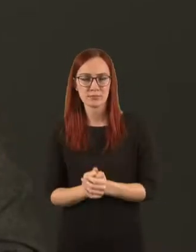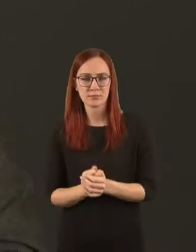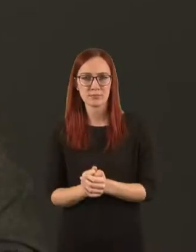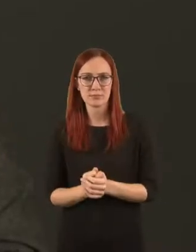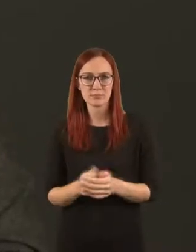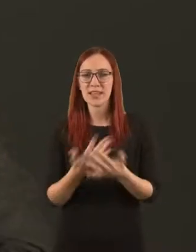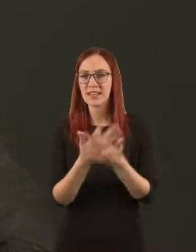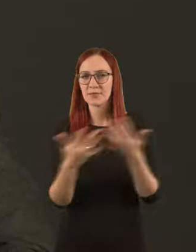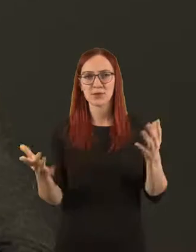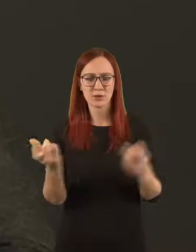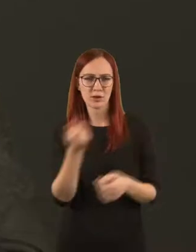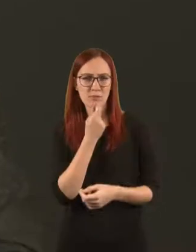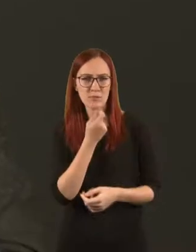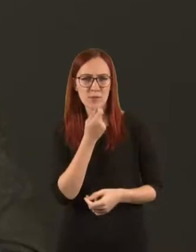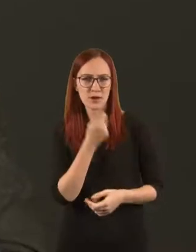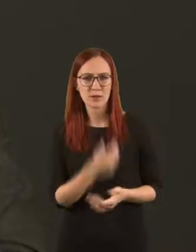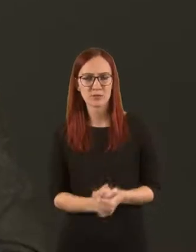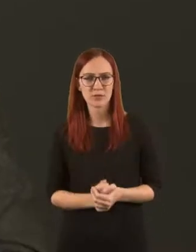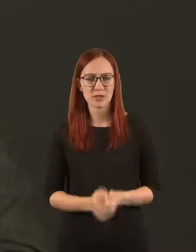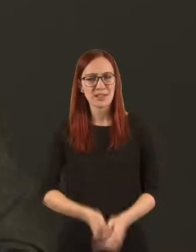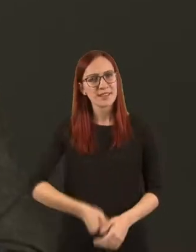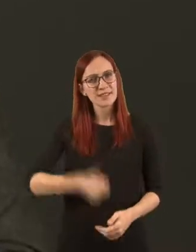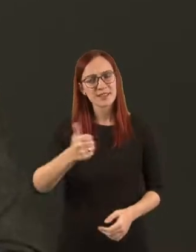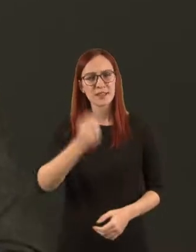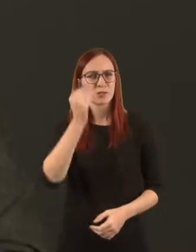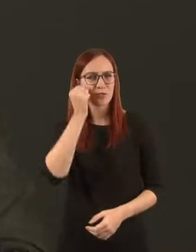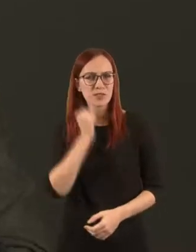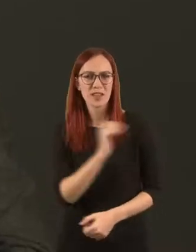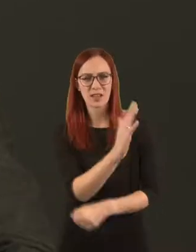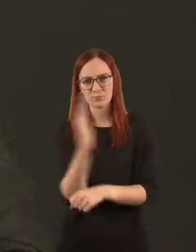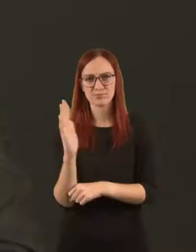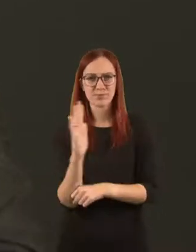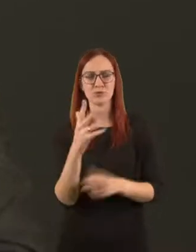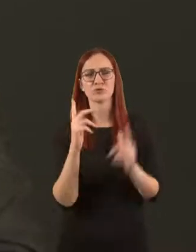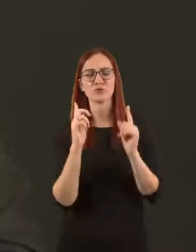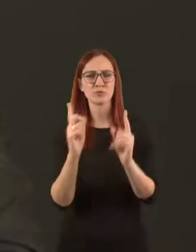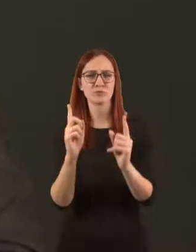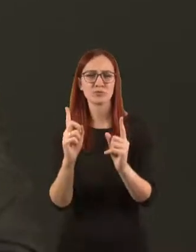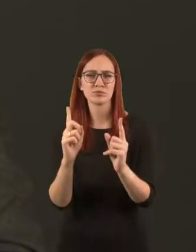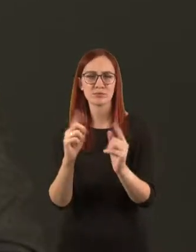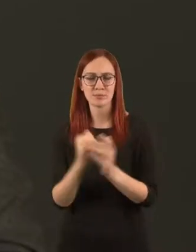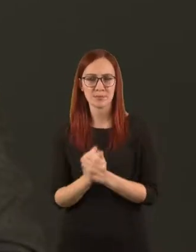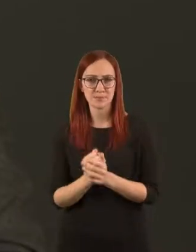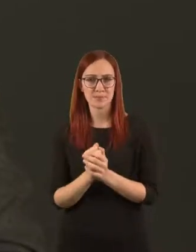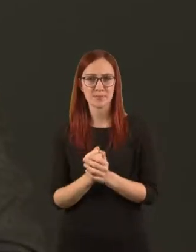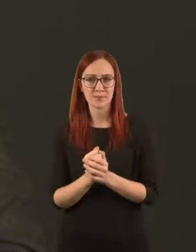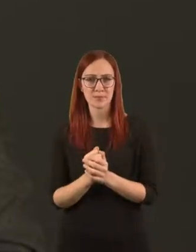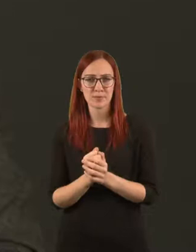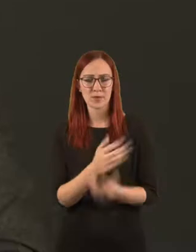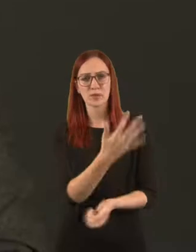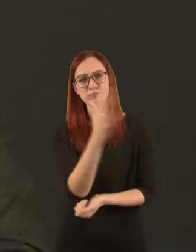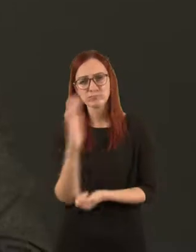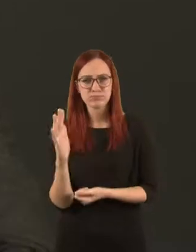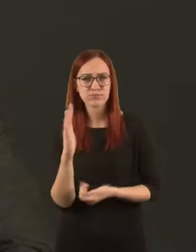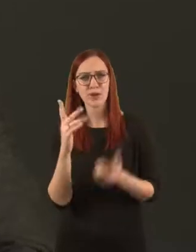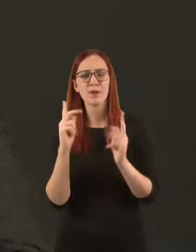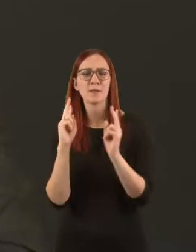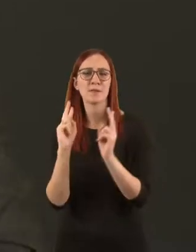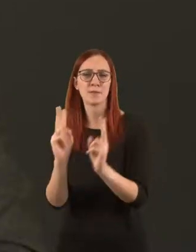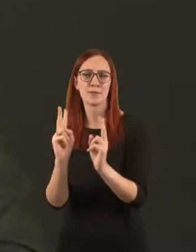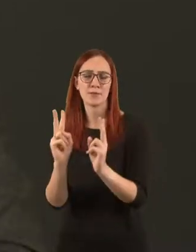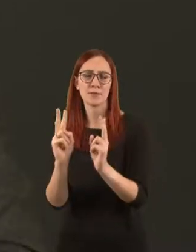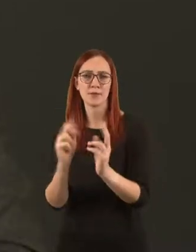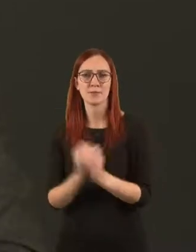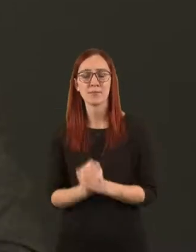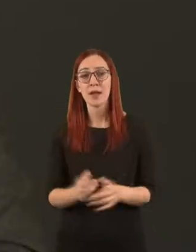sometimes are not sufficient. You cannot plant one species of the trees, hoping